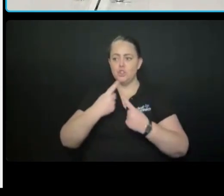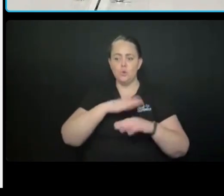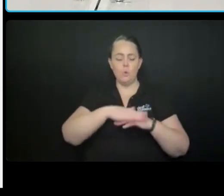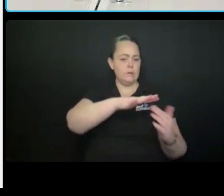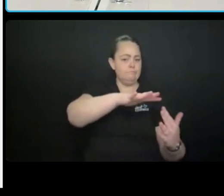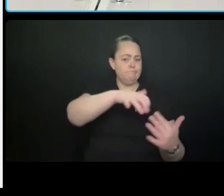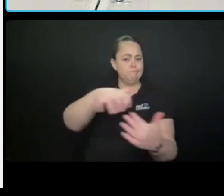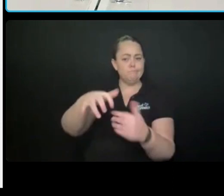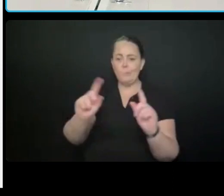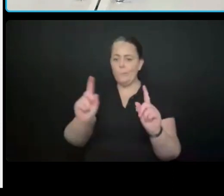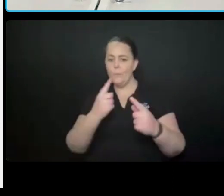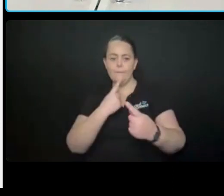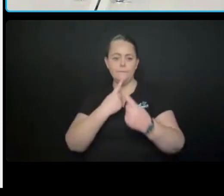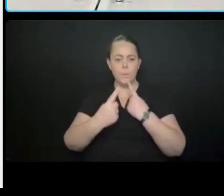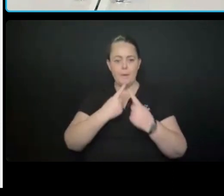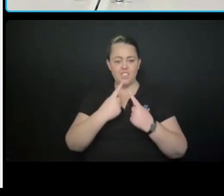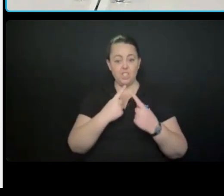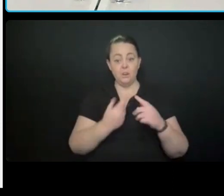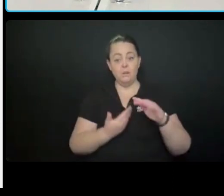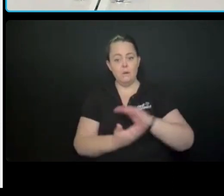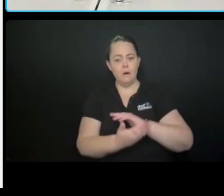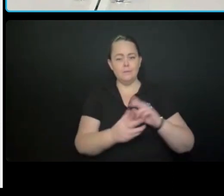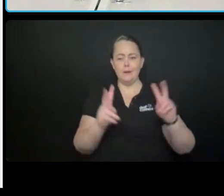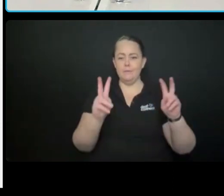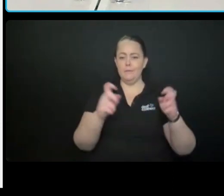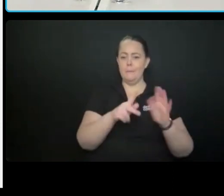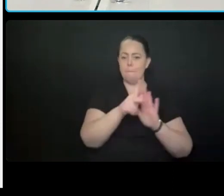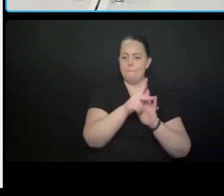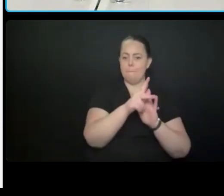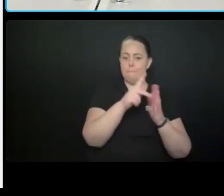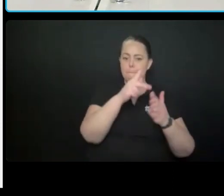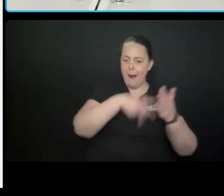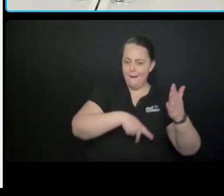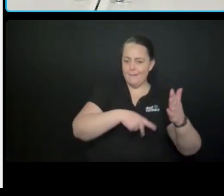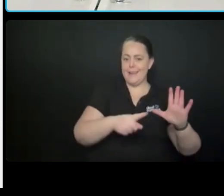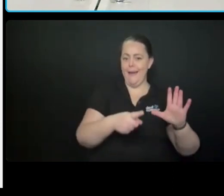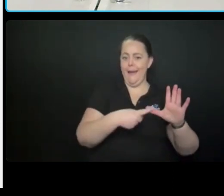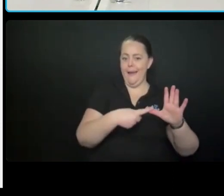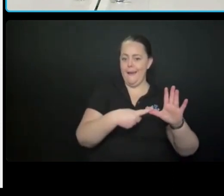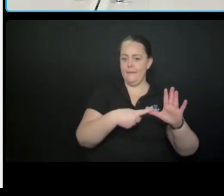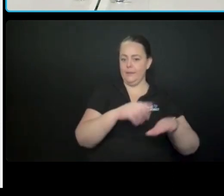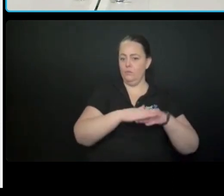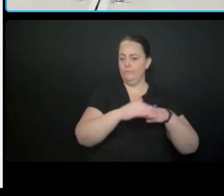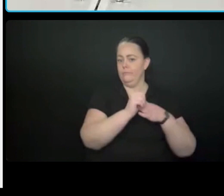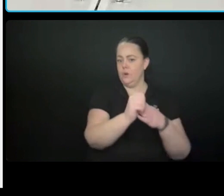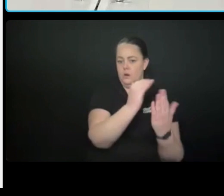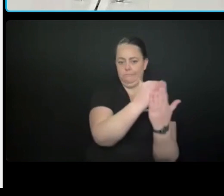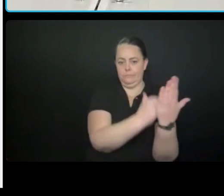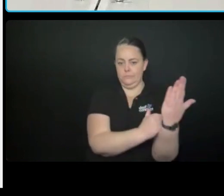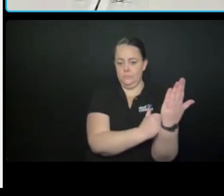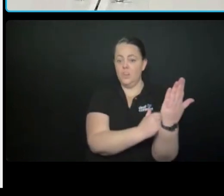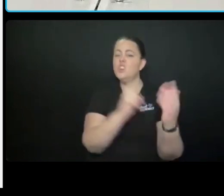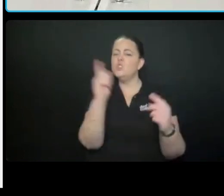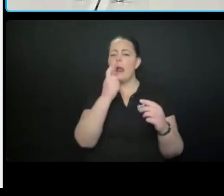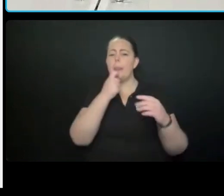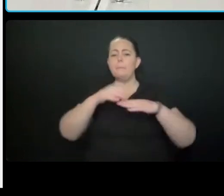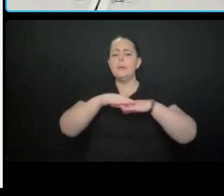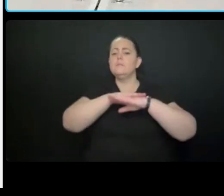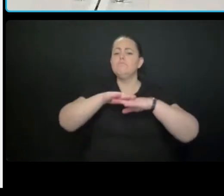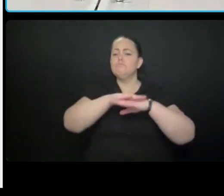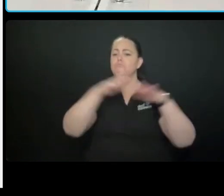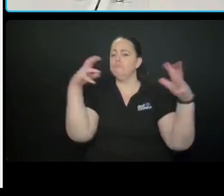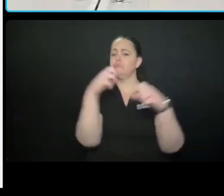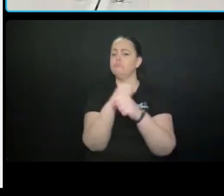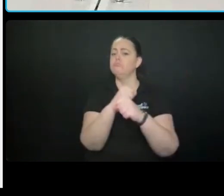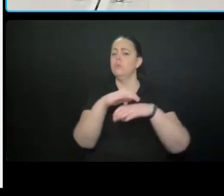QI program manual part A. So we'll be providing a summary today and hopefully a nice overview. It's important to